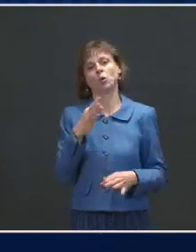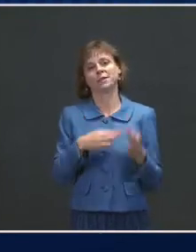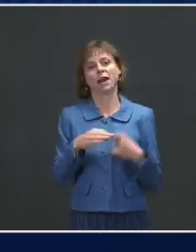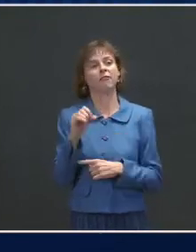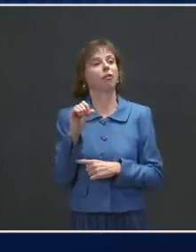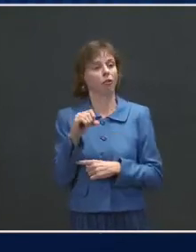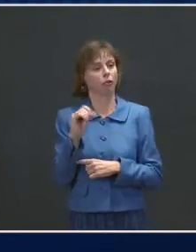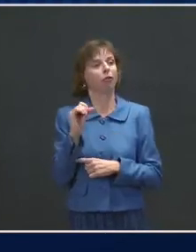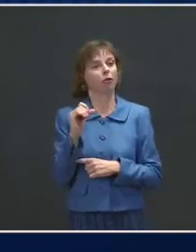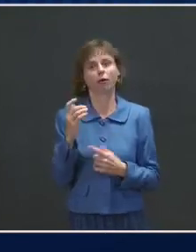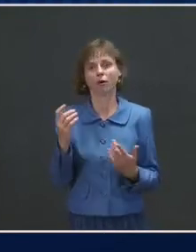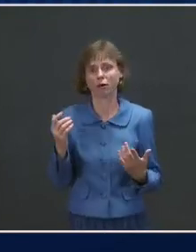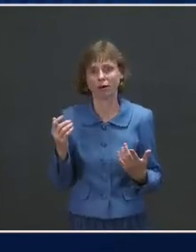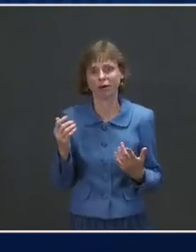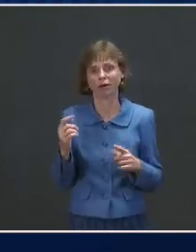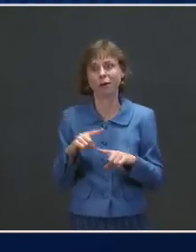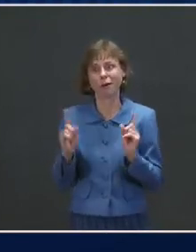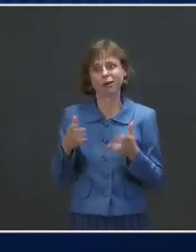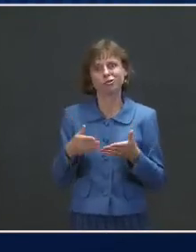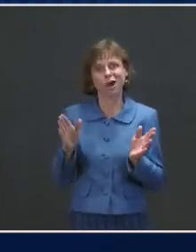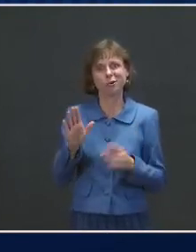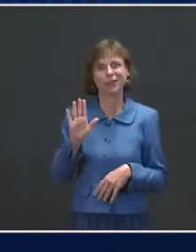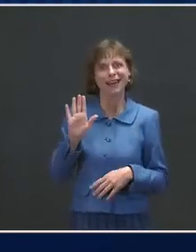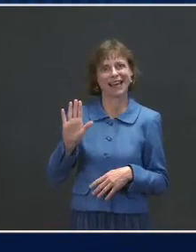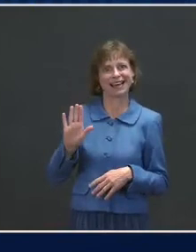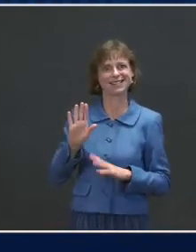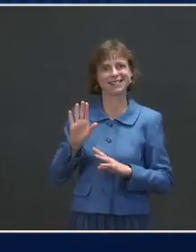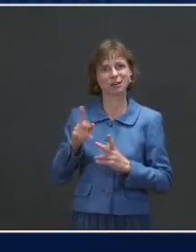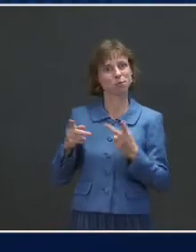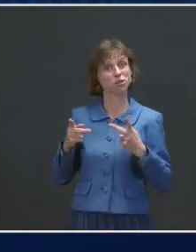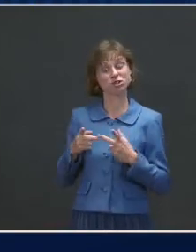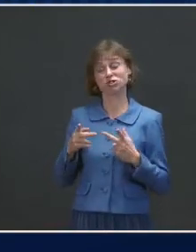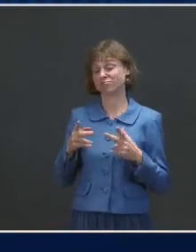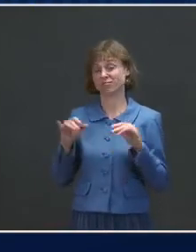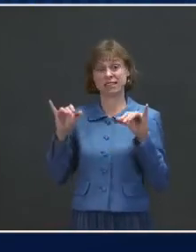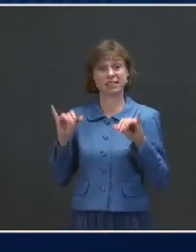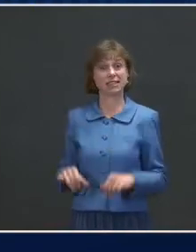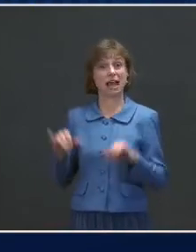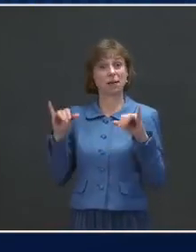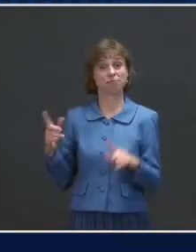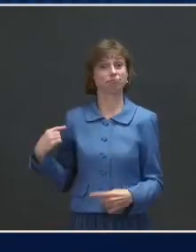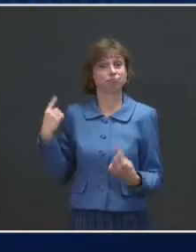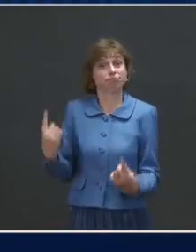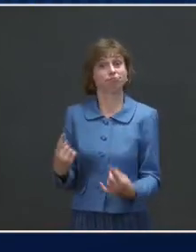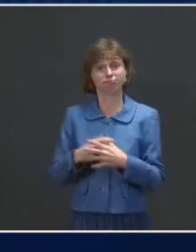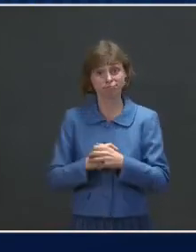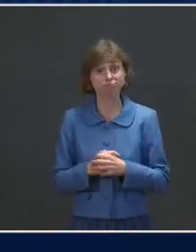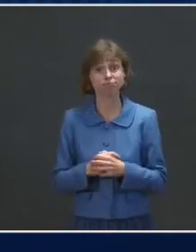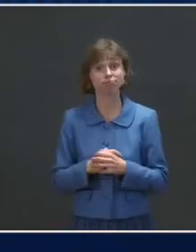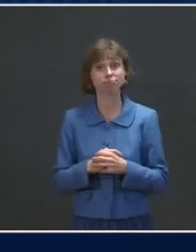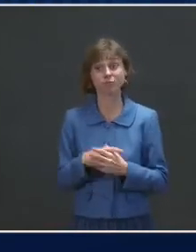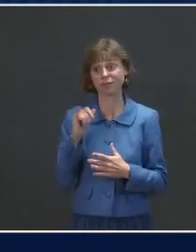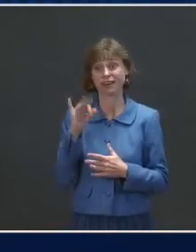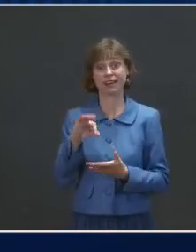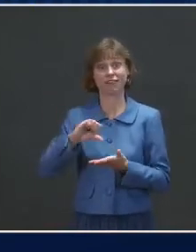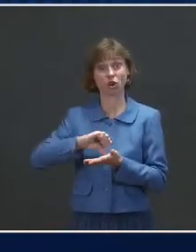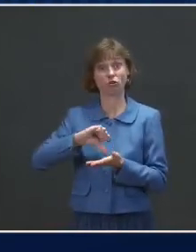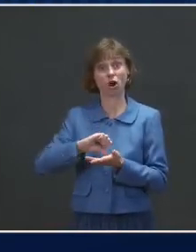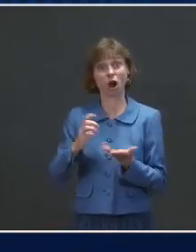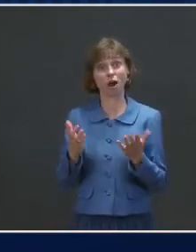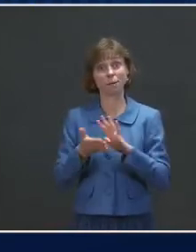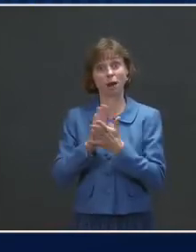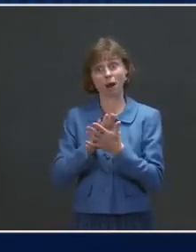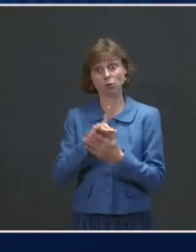But overall, his position remains exactly what it has been, which is that if Iran comes into full